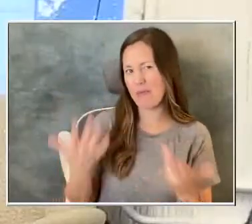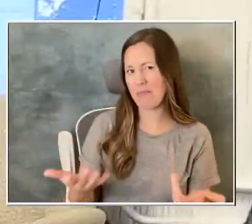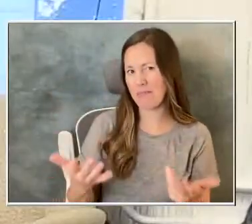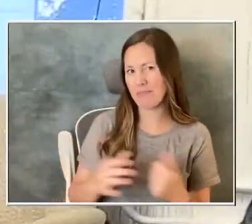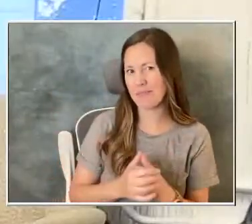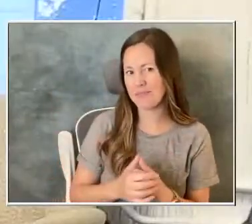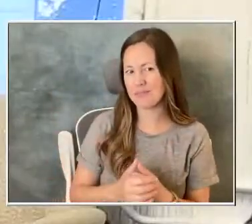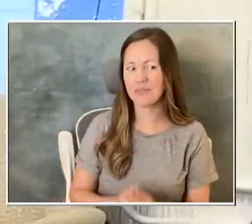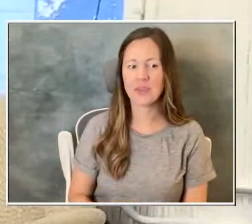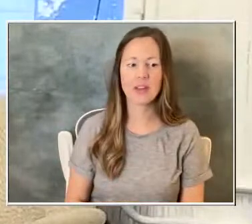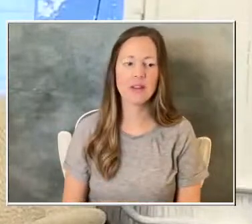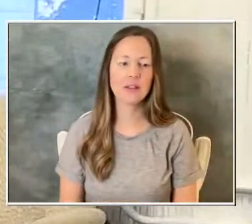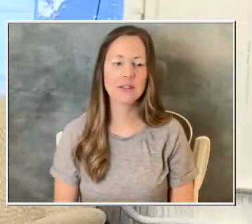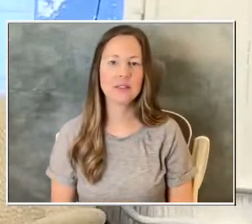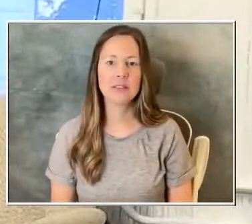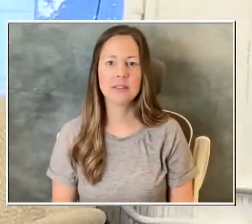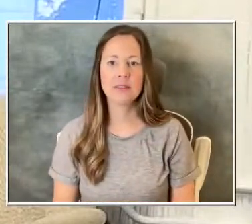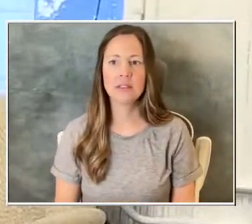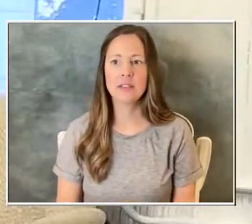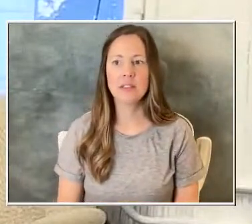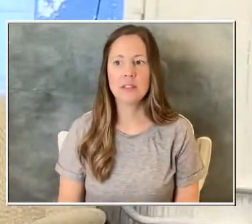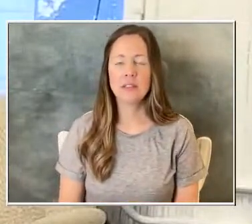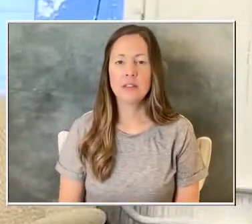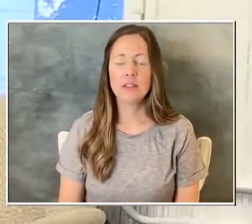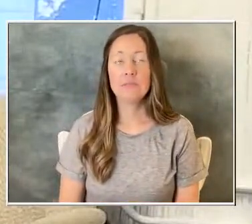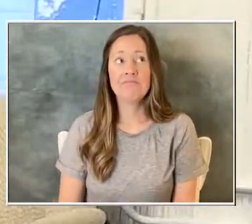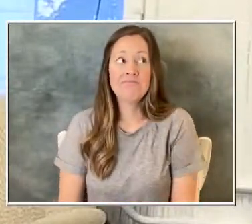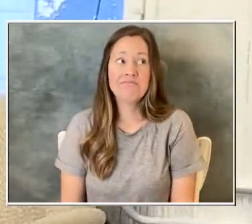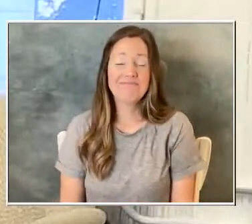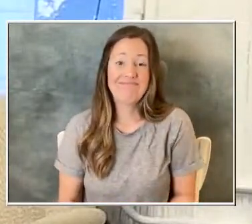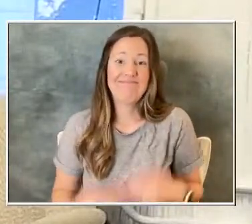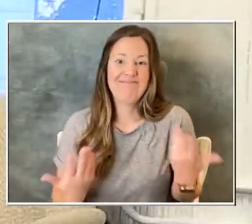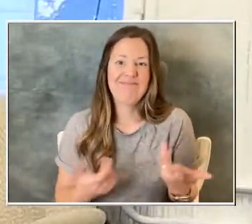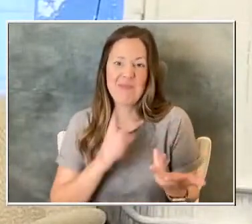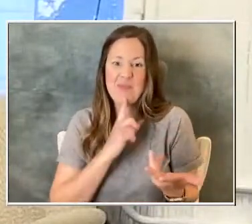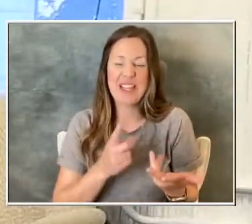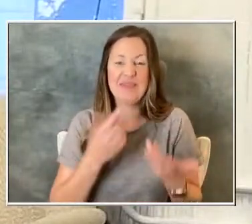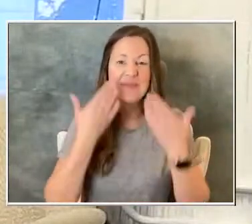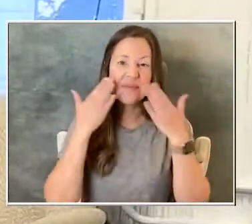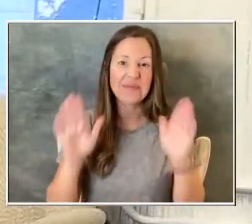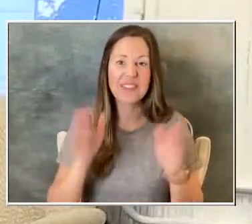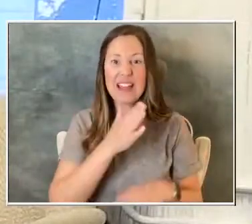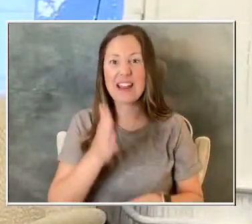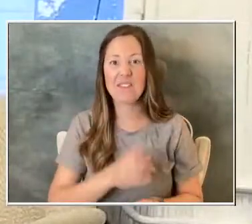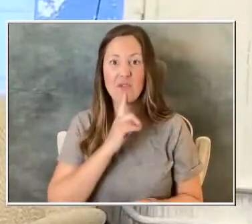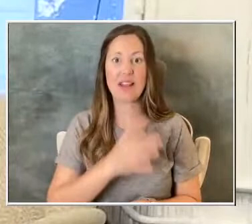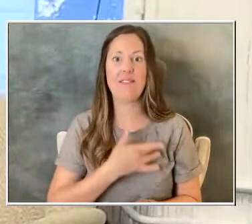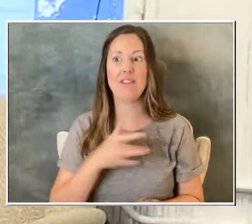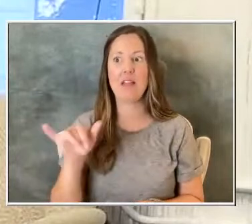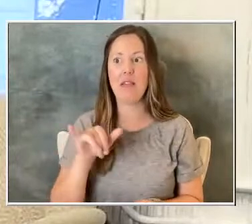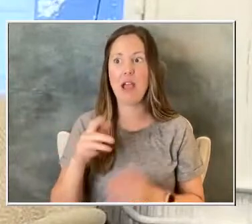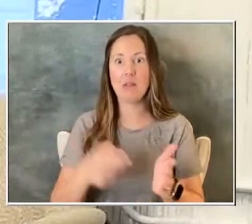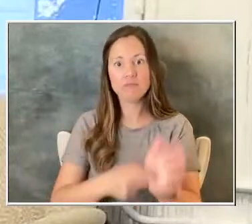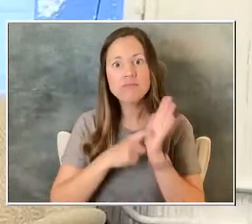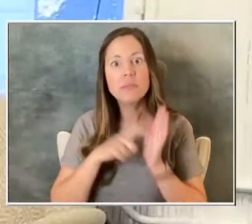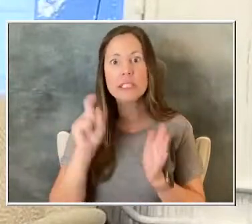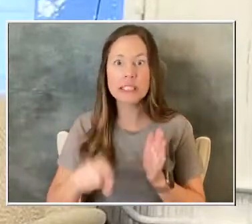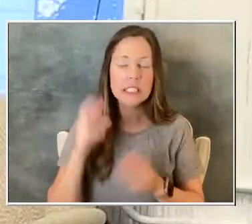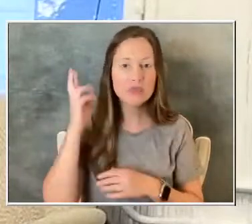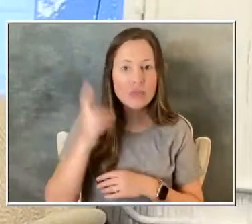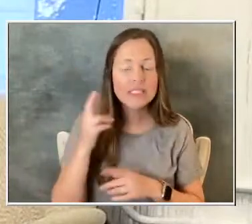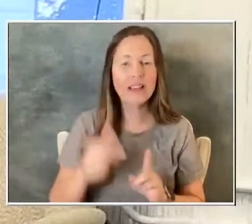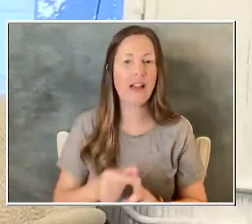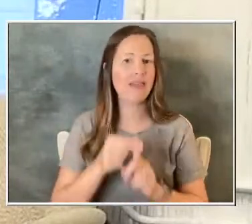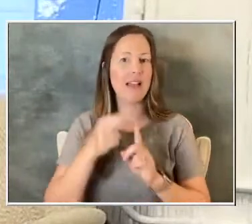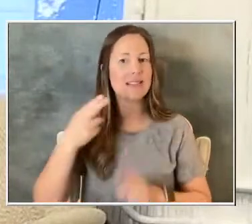You know, I don't know. I guess I never felt like there was a big reason, unless you had a big history of breast cancer,